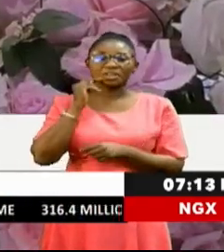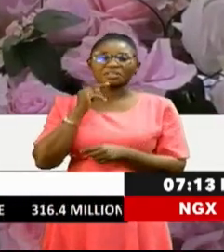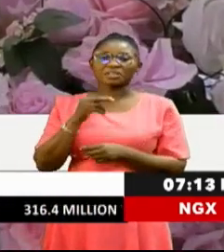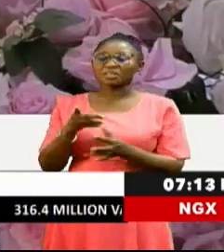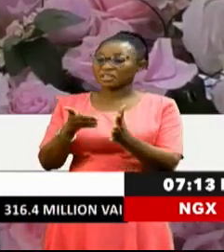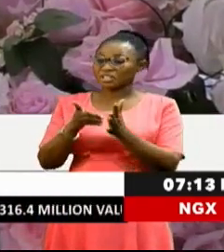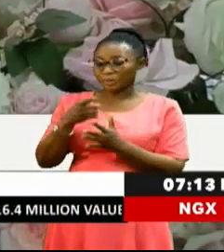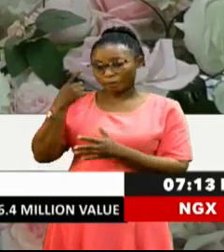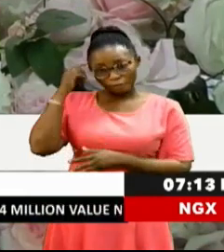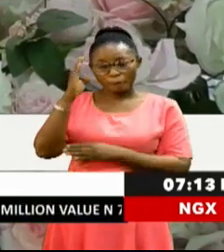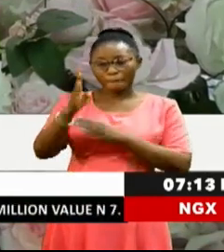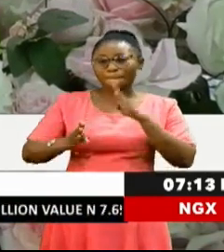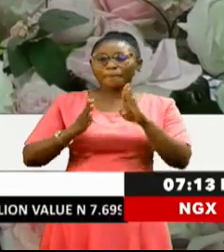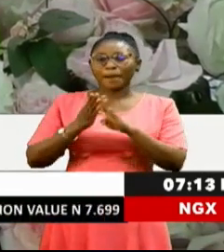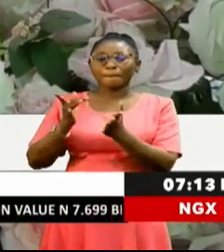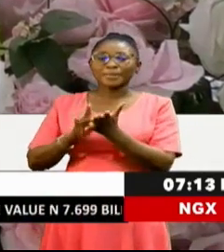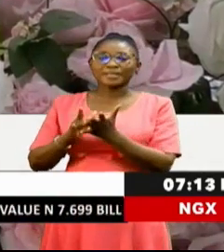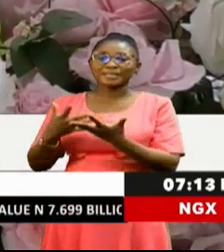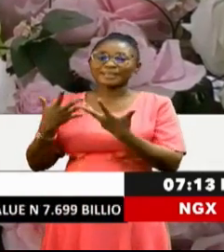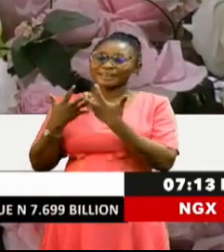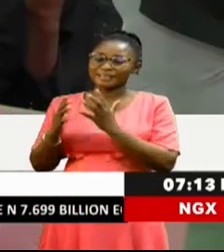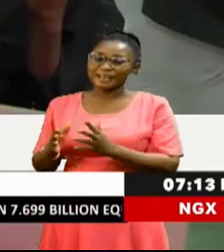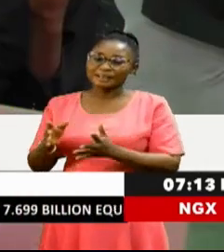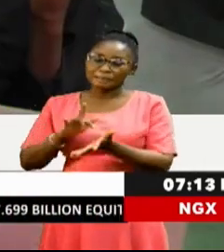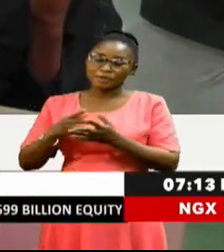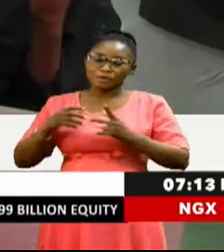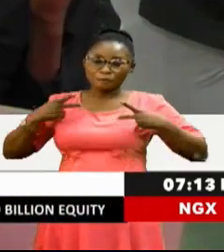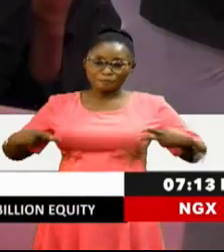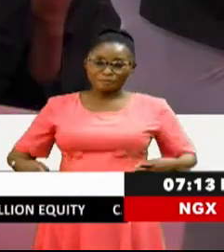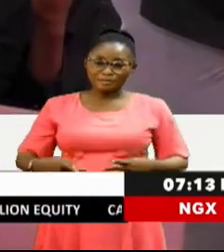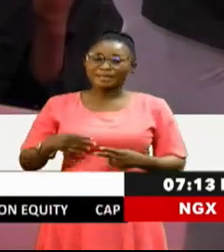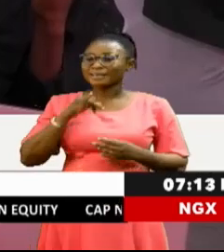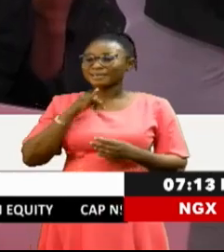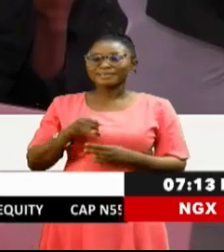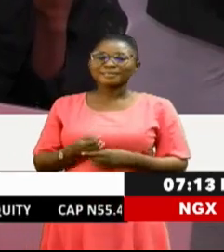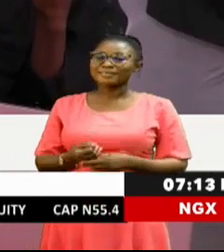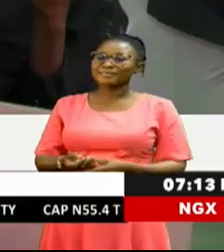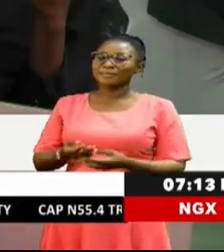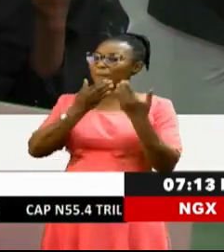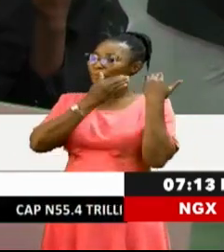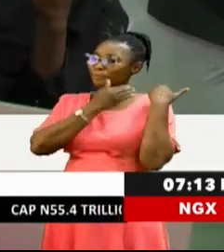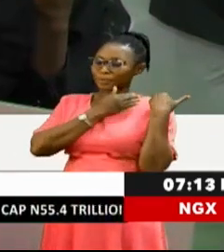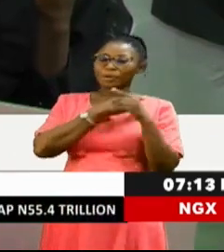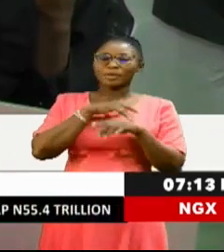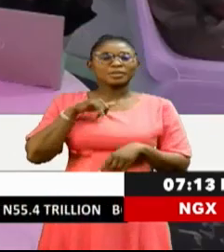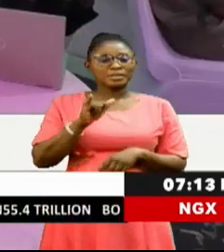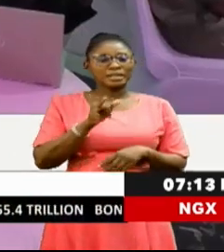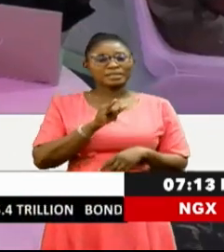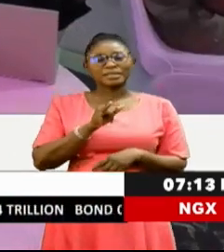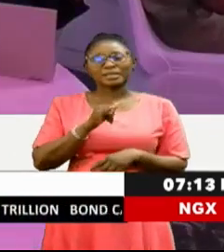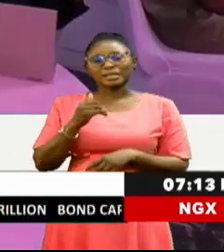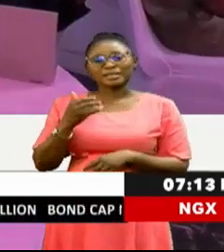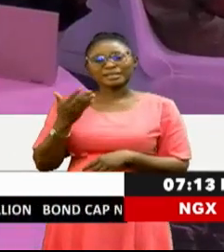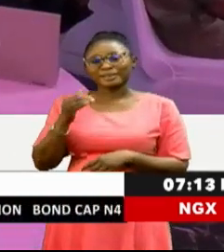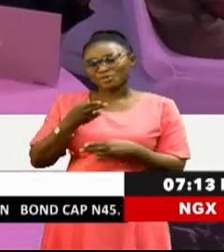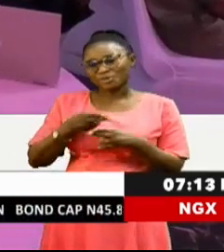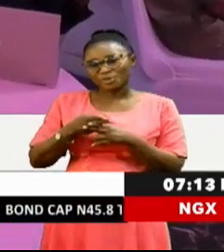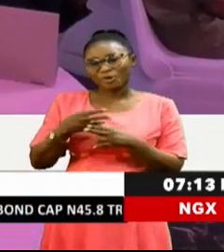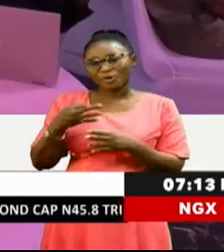for biomedical engineers and medical physicists is overwhelming, yet there is a severe shortage of